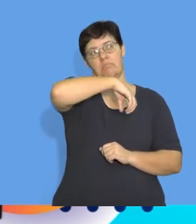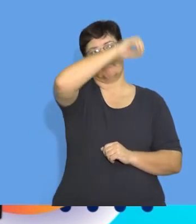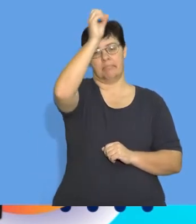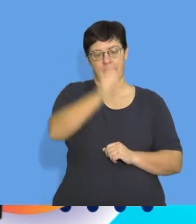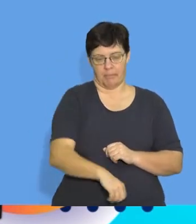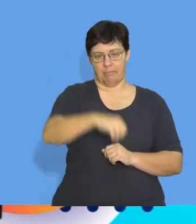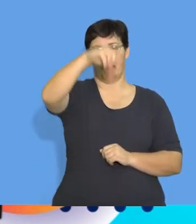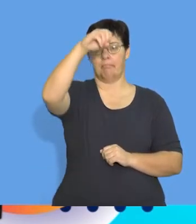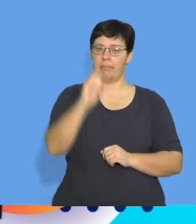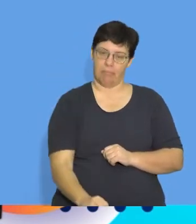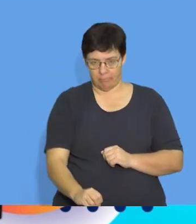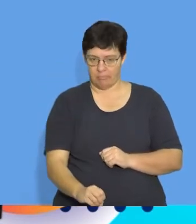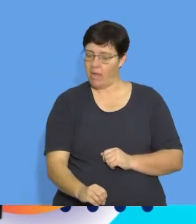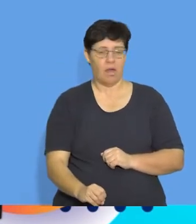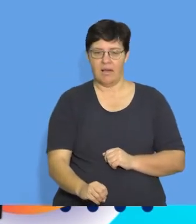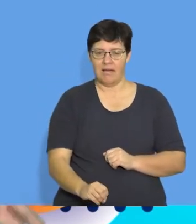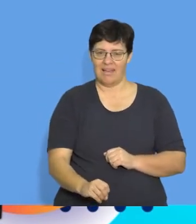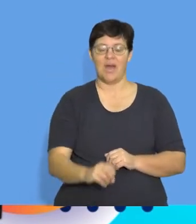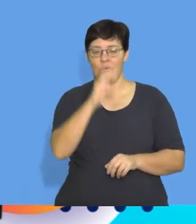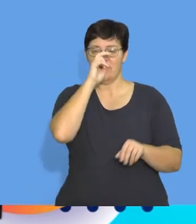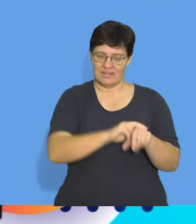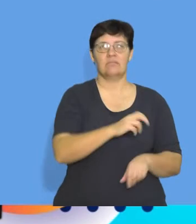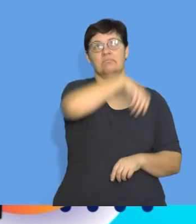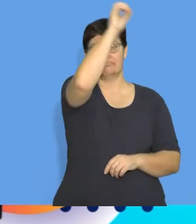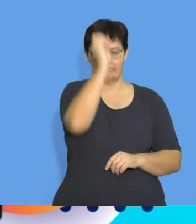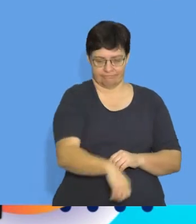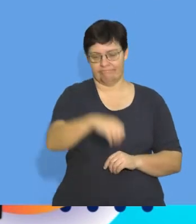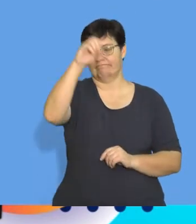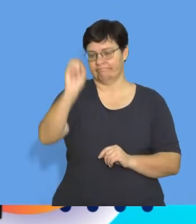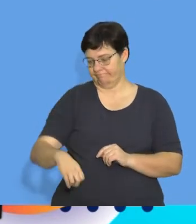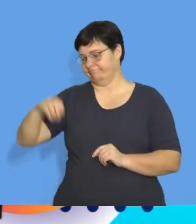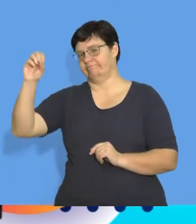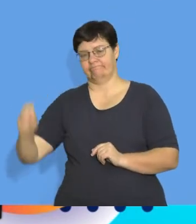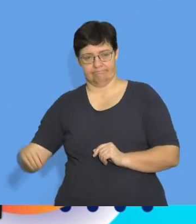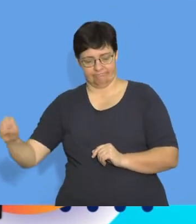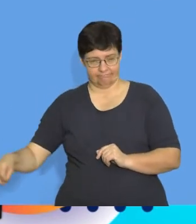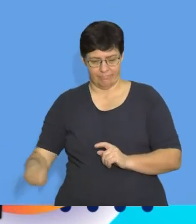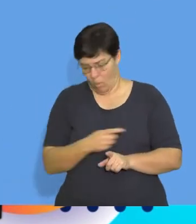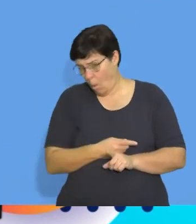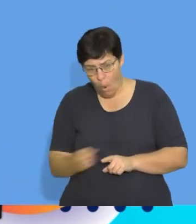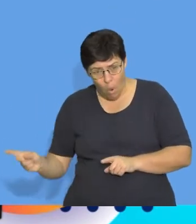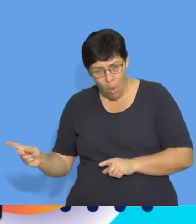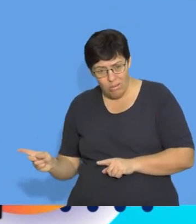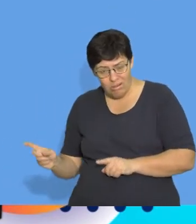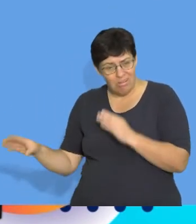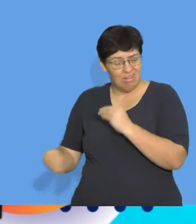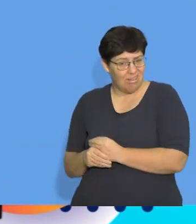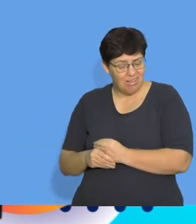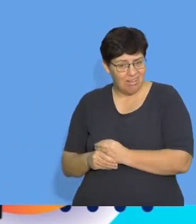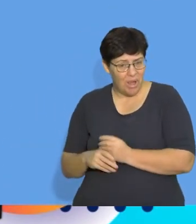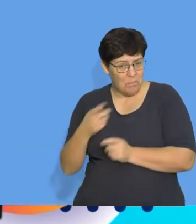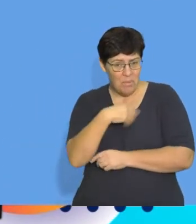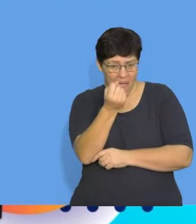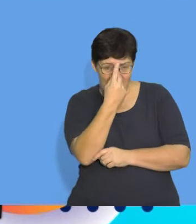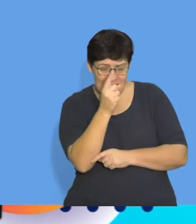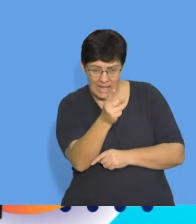and then stops. We don't need to consider all the bounces to know whether you